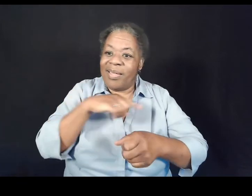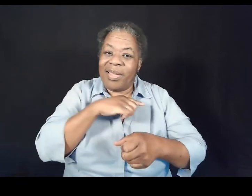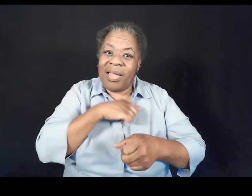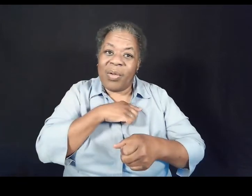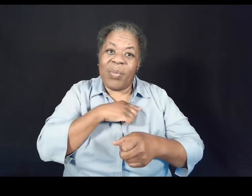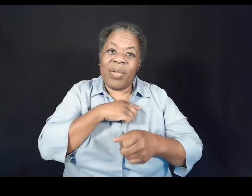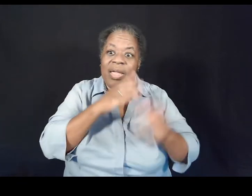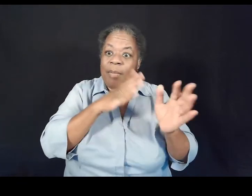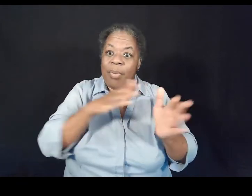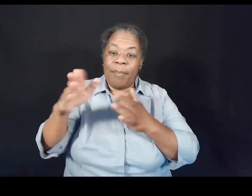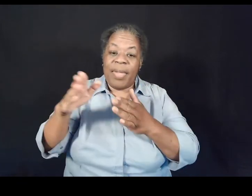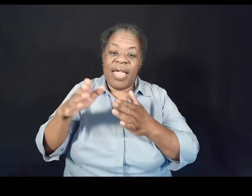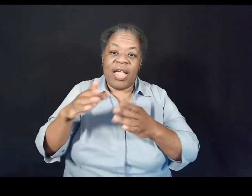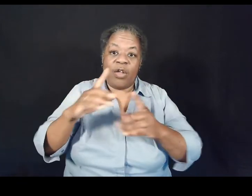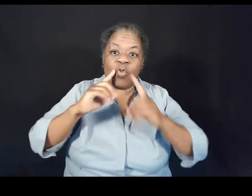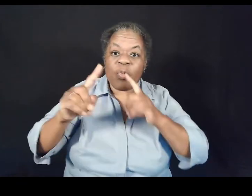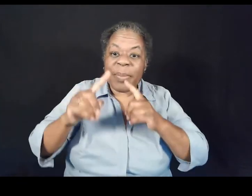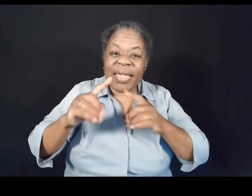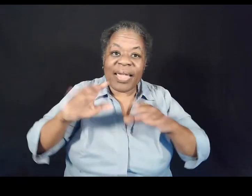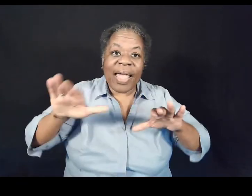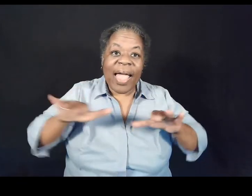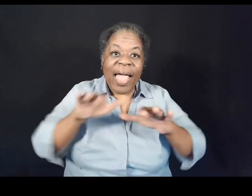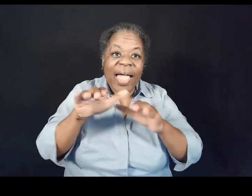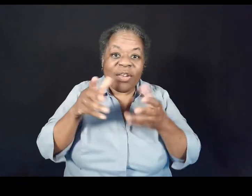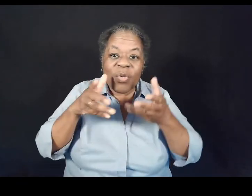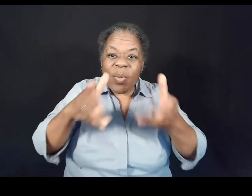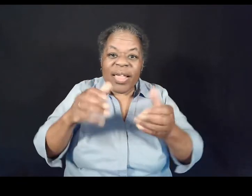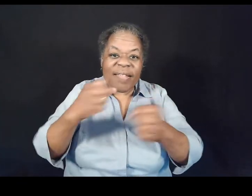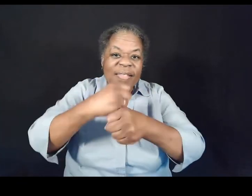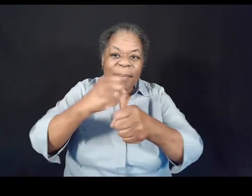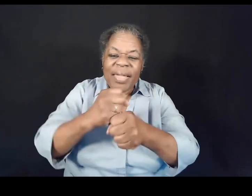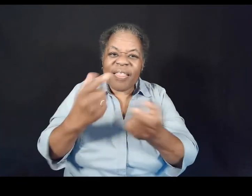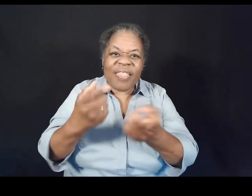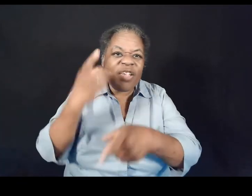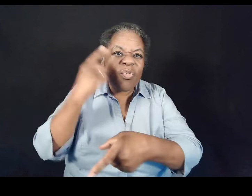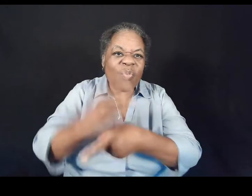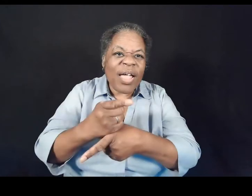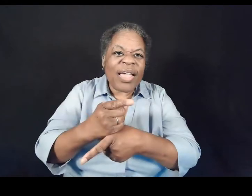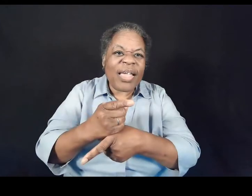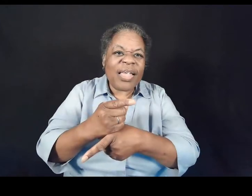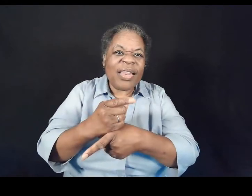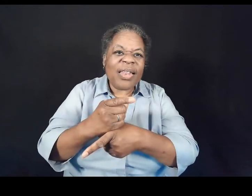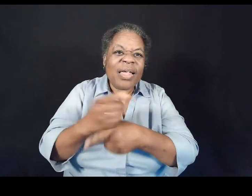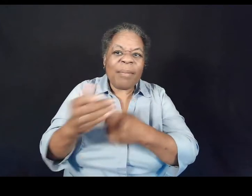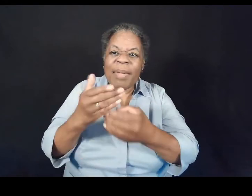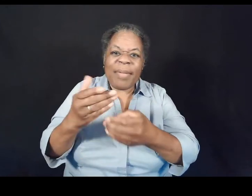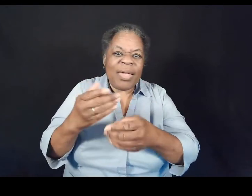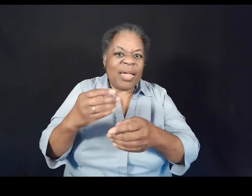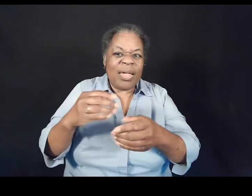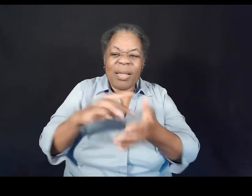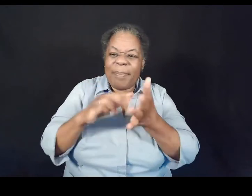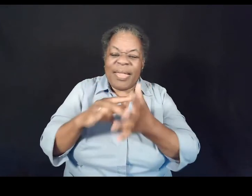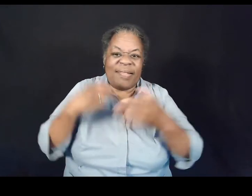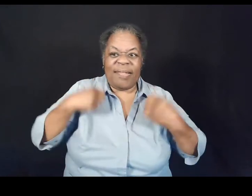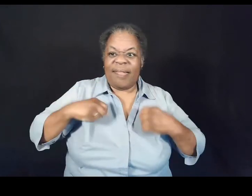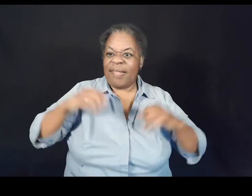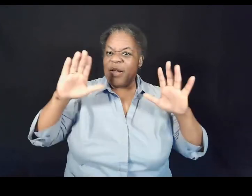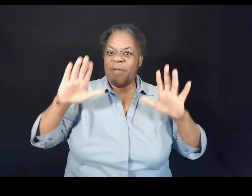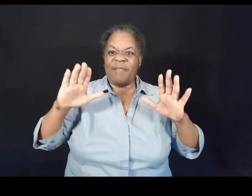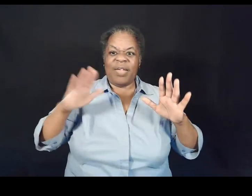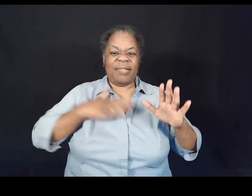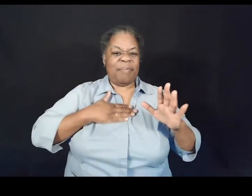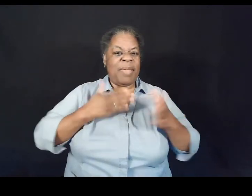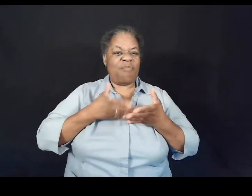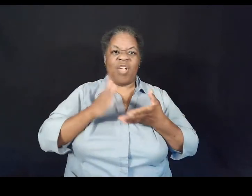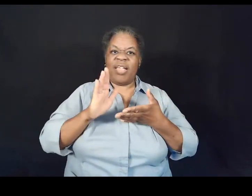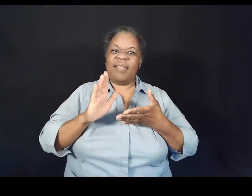prepared to speak and act in ways that put things right, even when it means sacrificing some of our own rights?